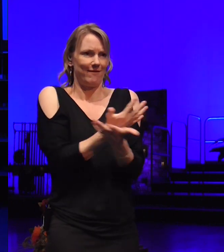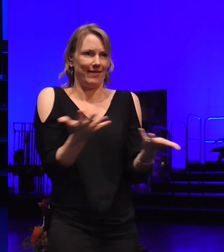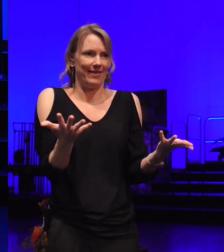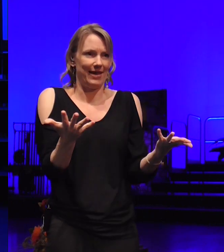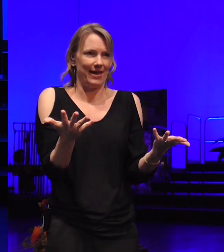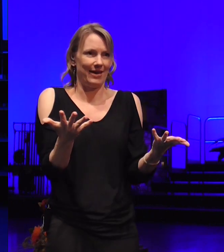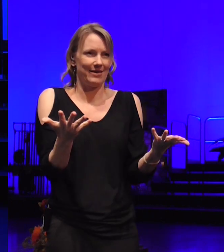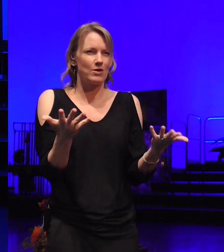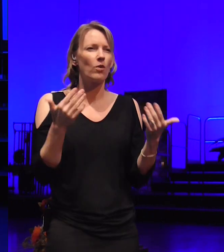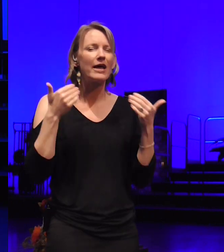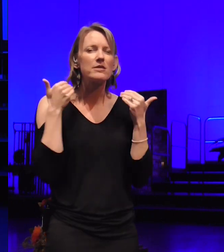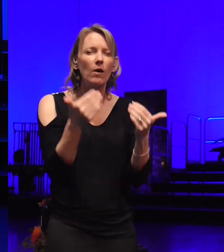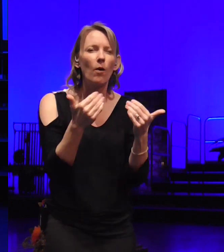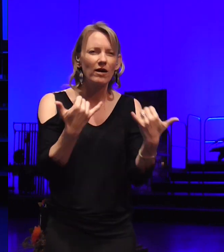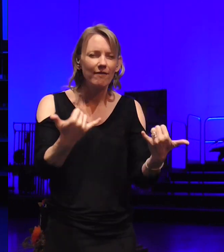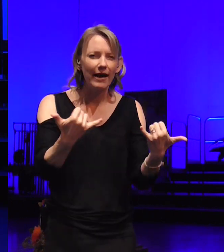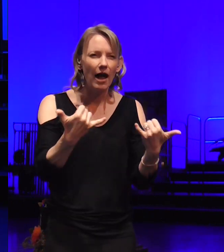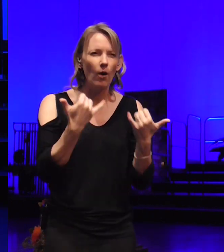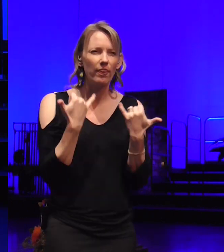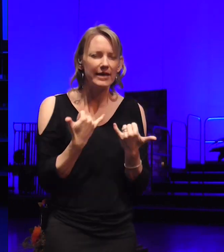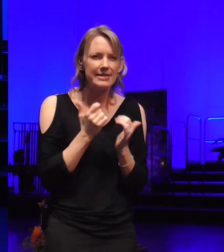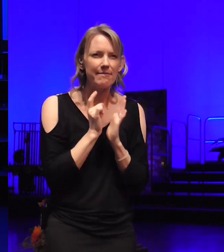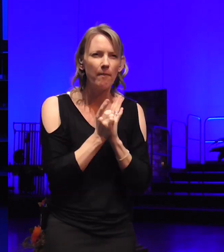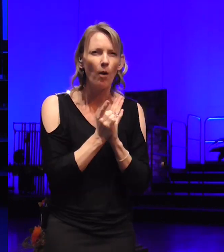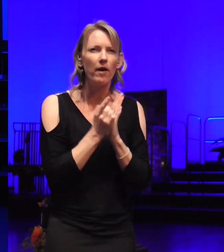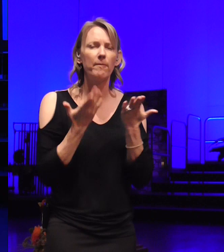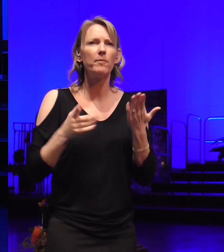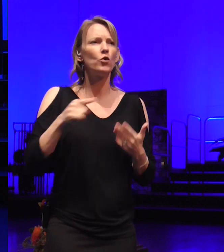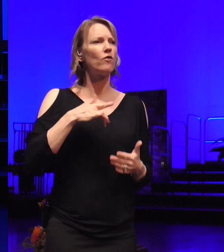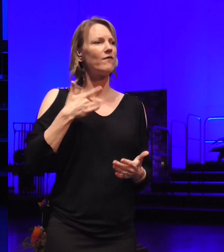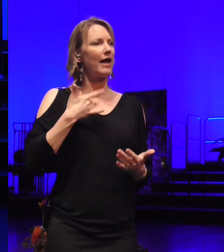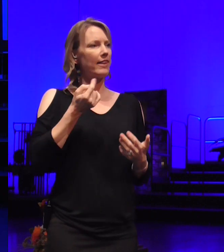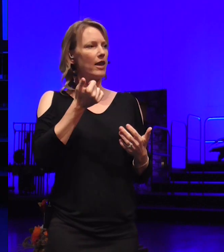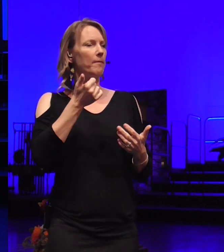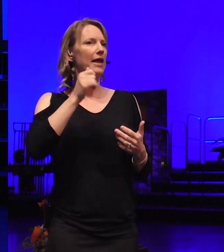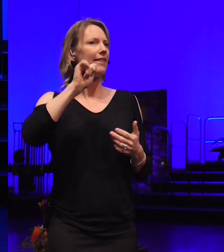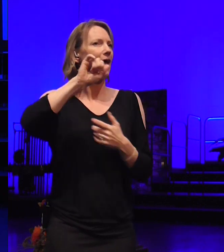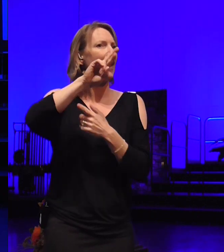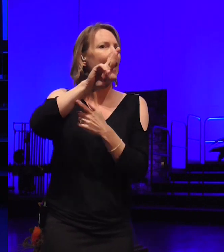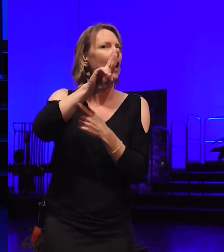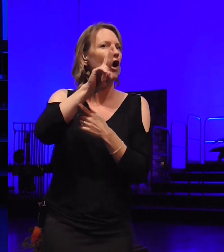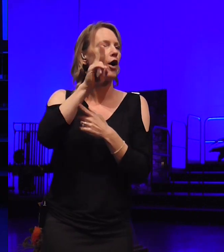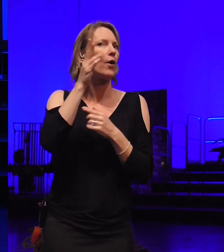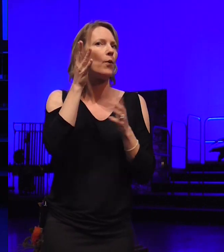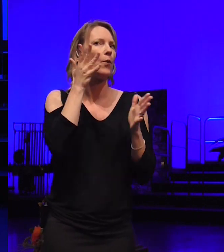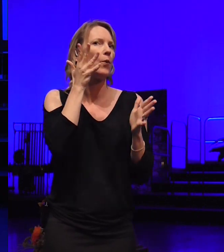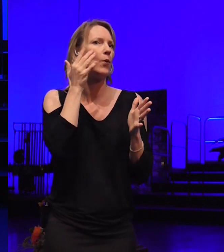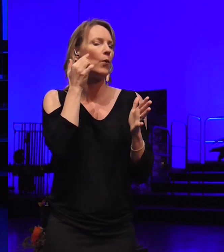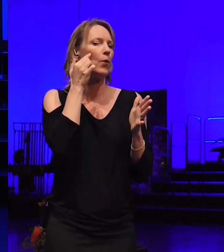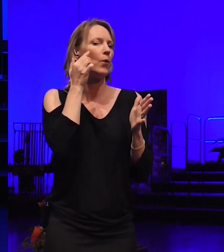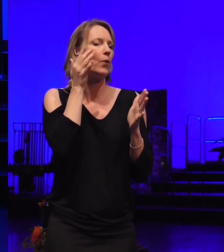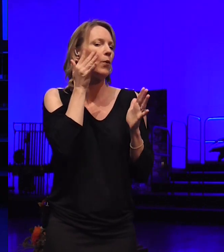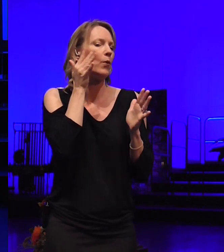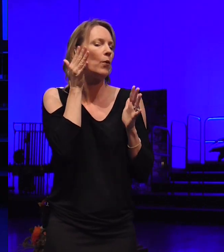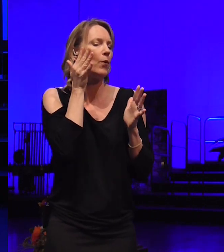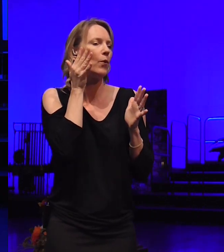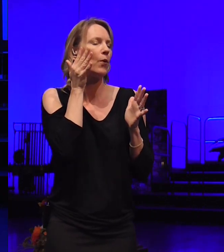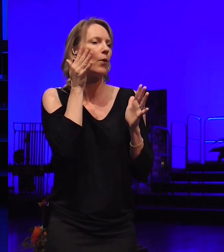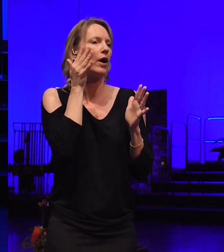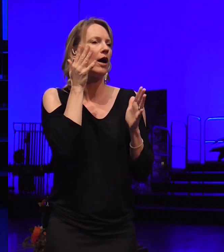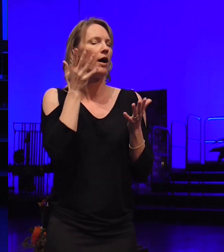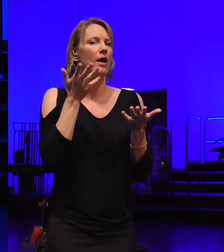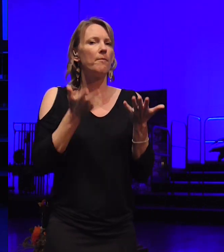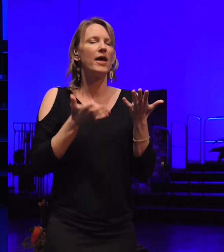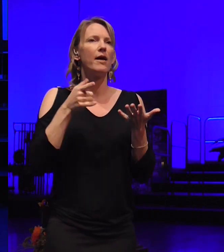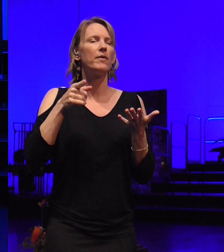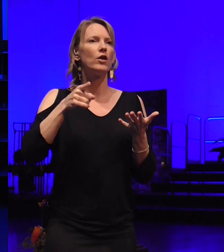So let's do it right now in this moment. Perhaps you feel a bit of the air on your cheek, or you tune in